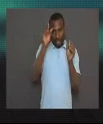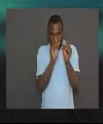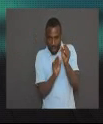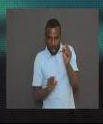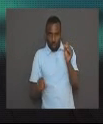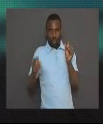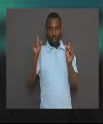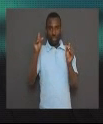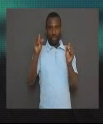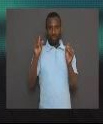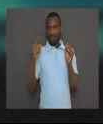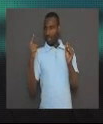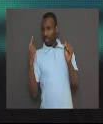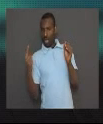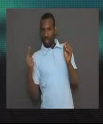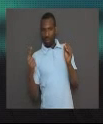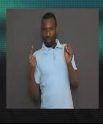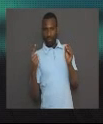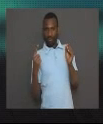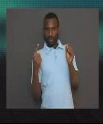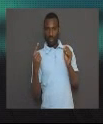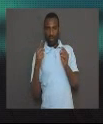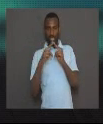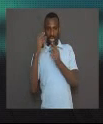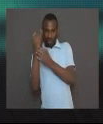at least one narrow section.